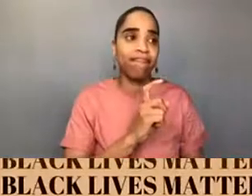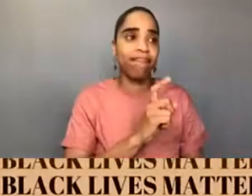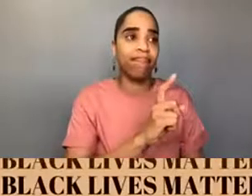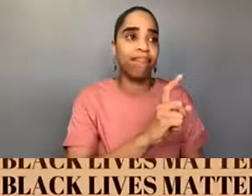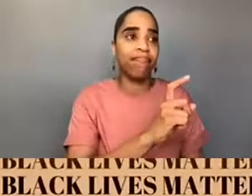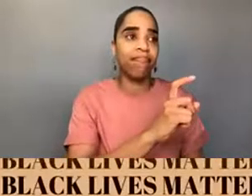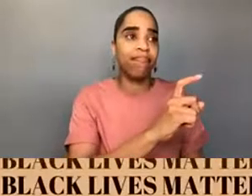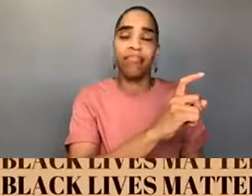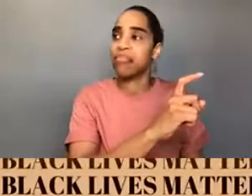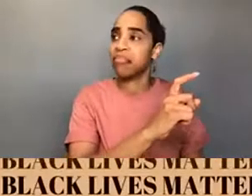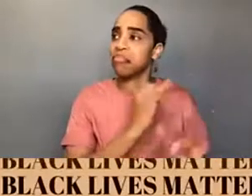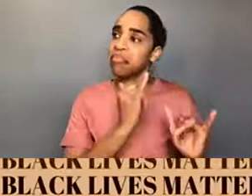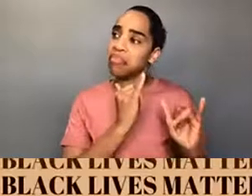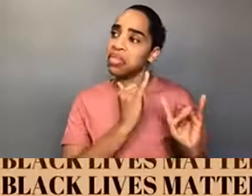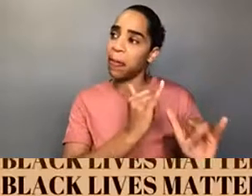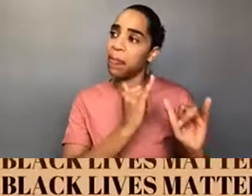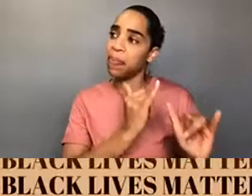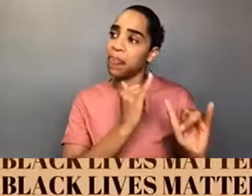I hope I'm giving the same kind of mercy.